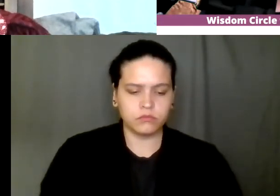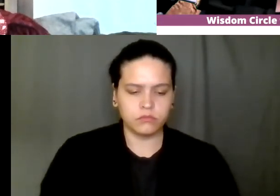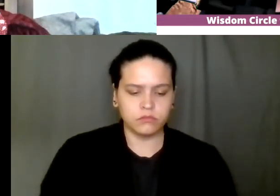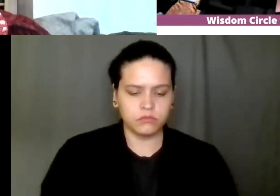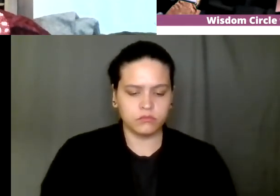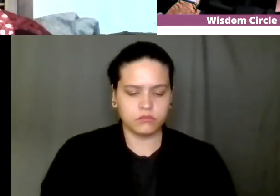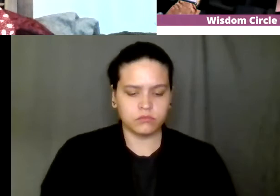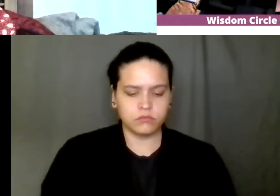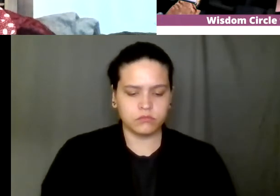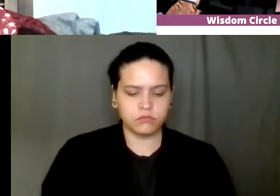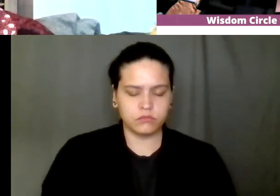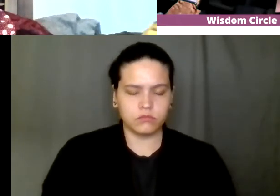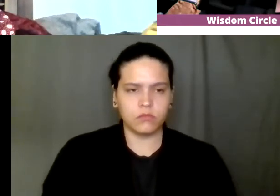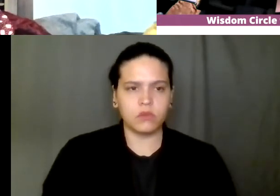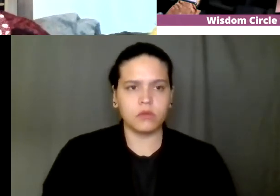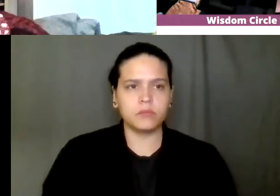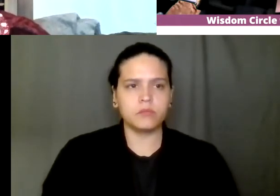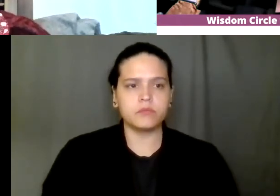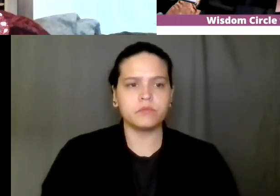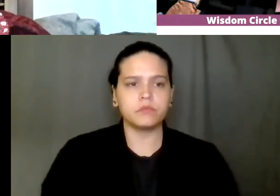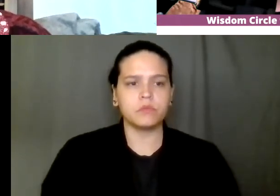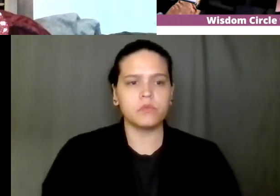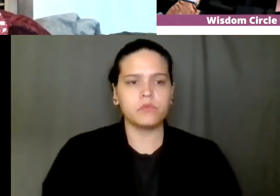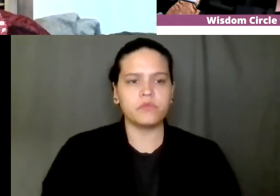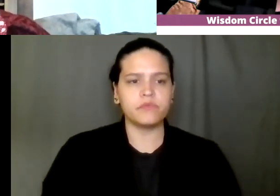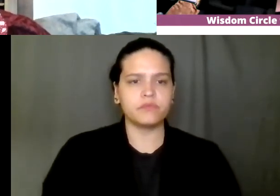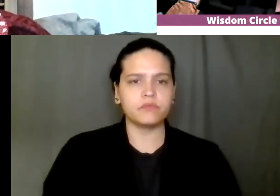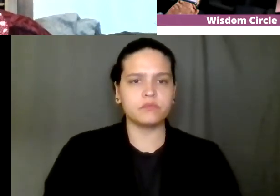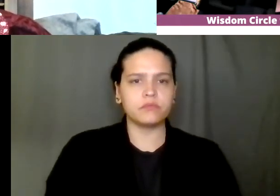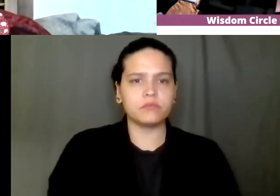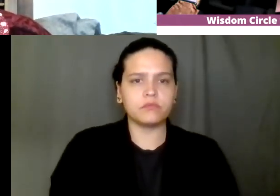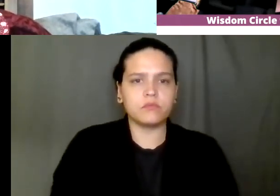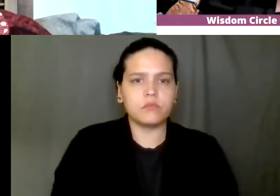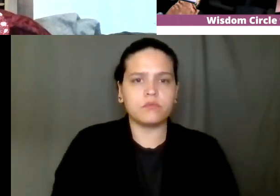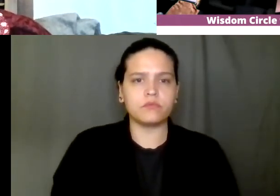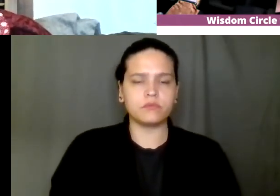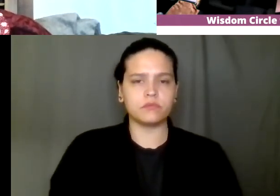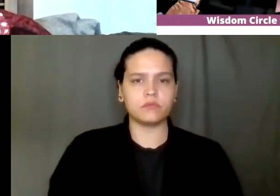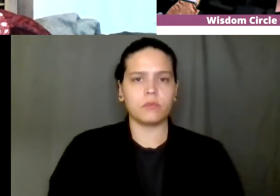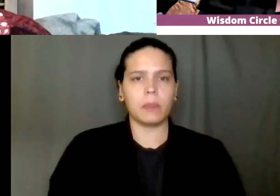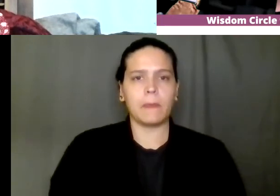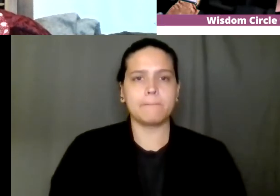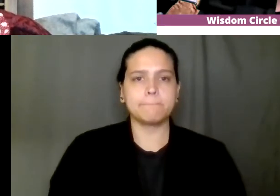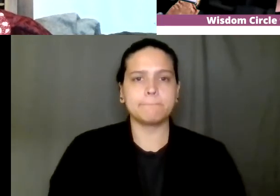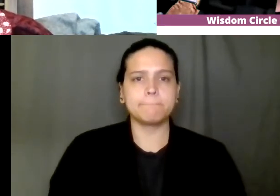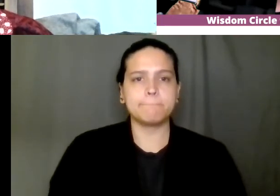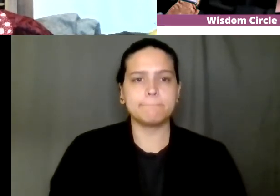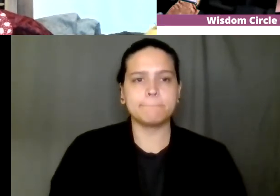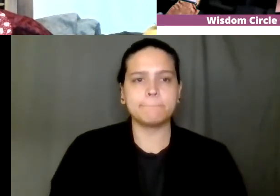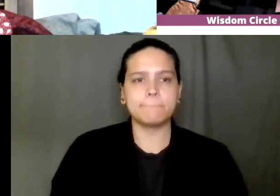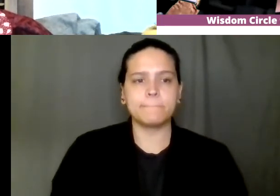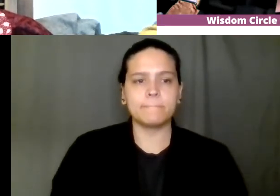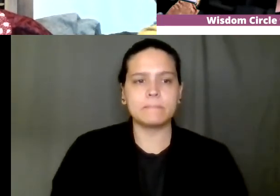tästäkin kylänte, hattila, ada tässä tuota, ada tänne tästä jo, ado